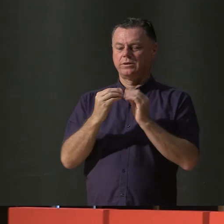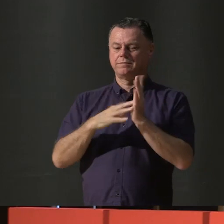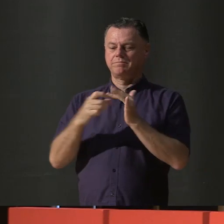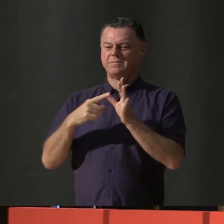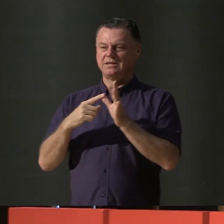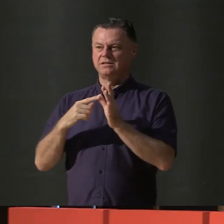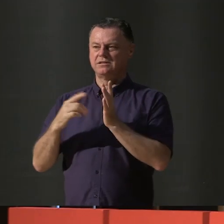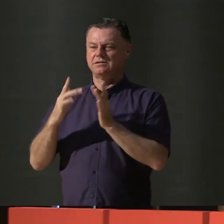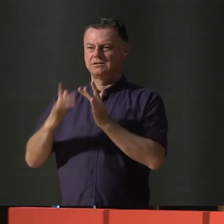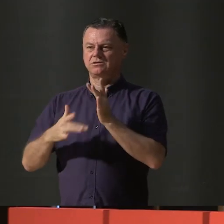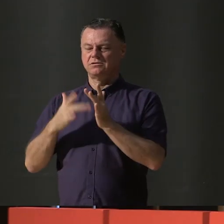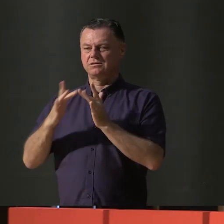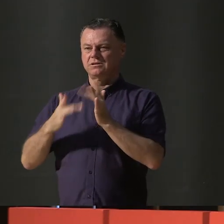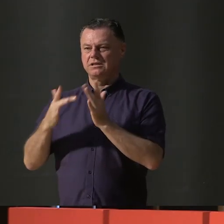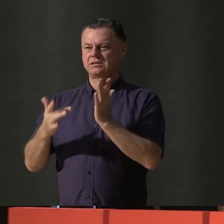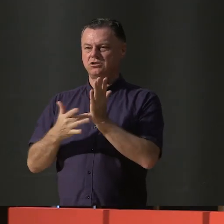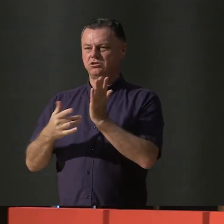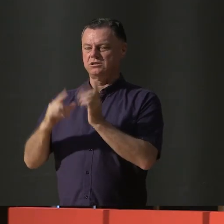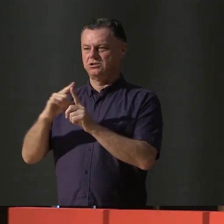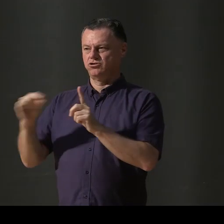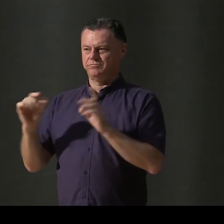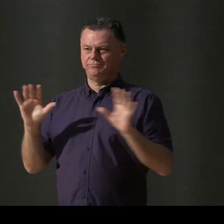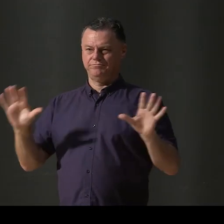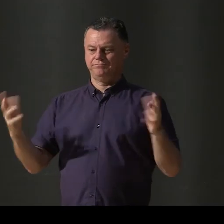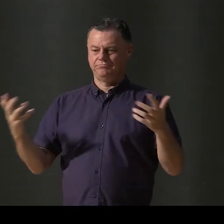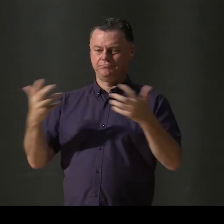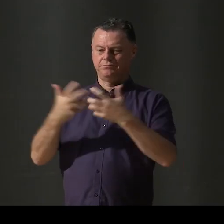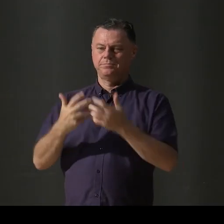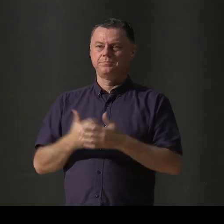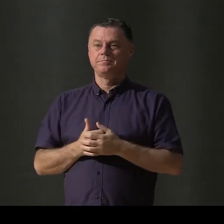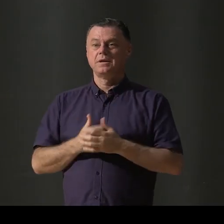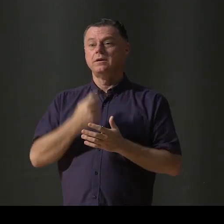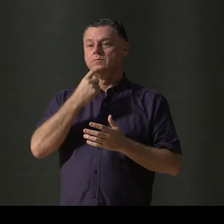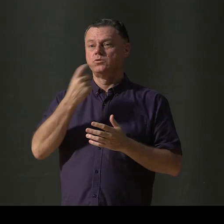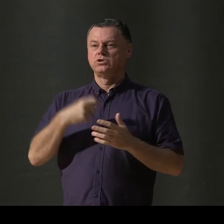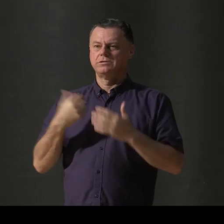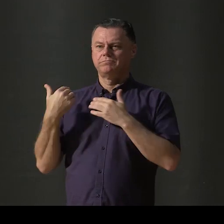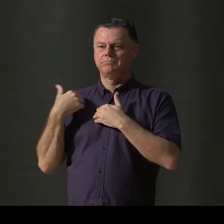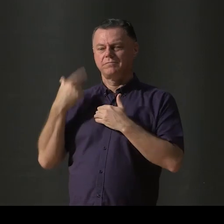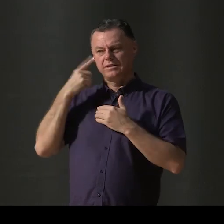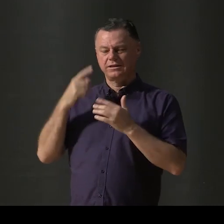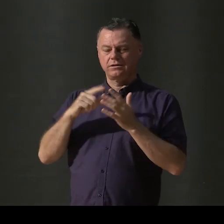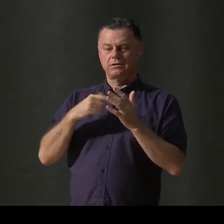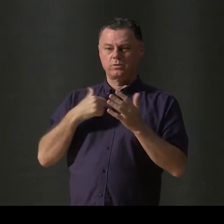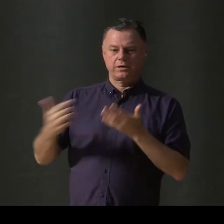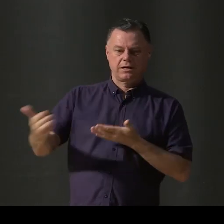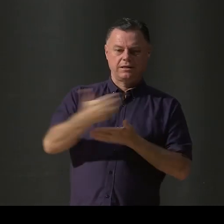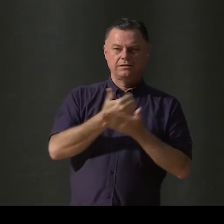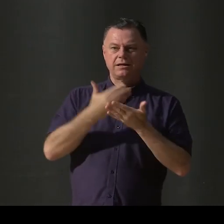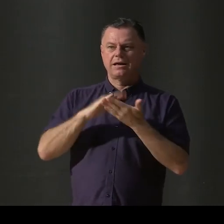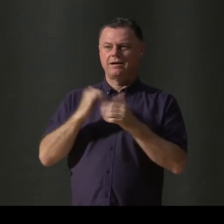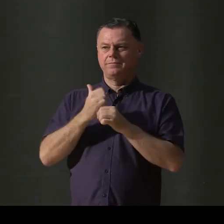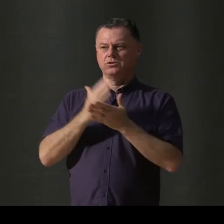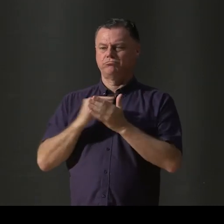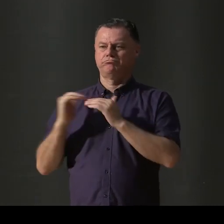It's essential that museums lead the conversations about the inclusive, equitable, and ethical use of collections, and they help